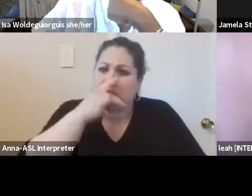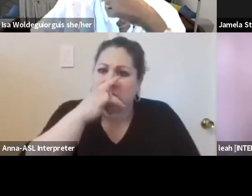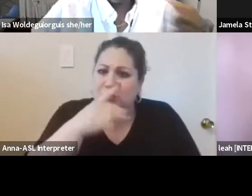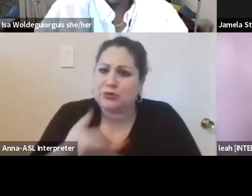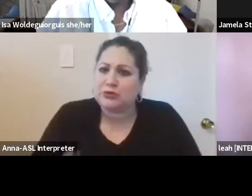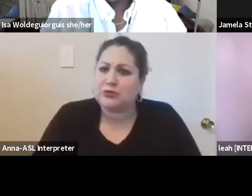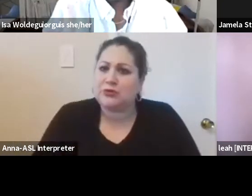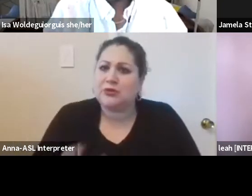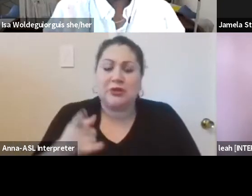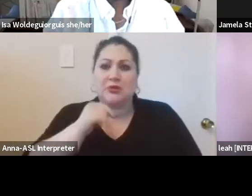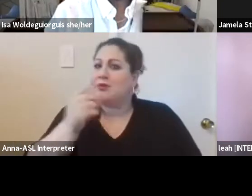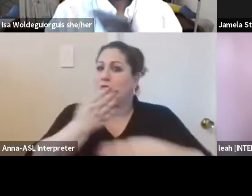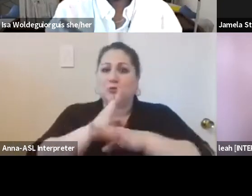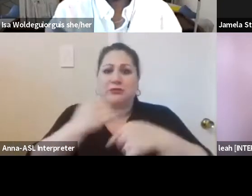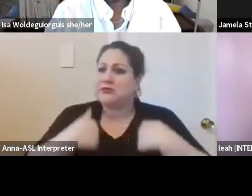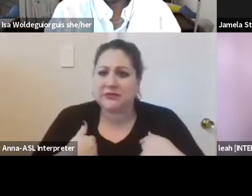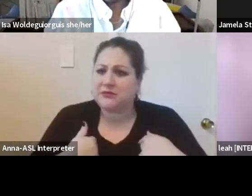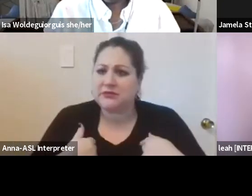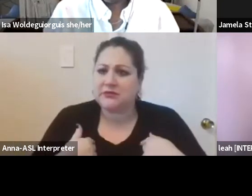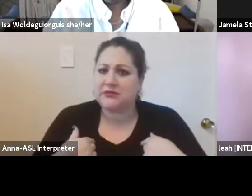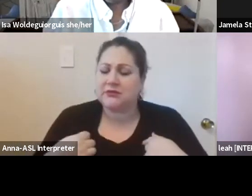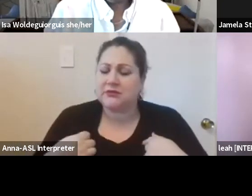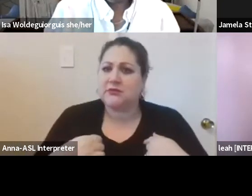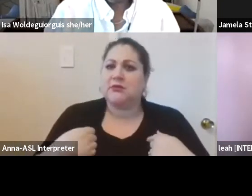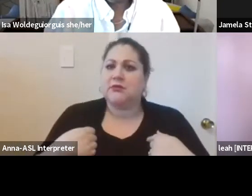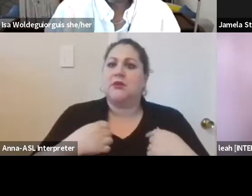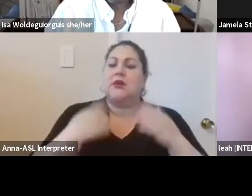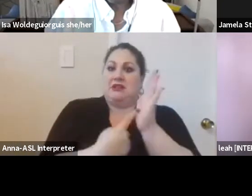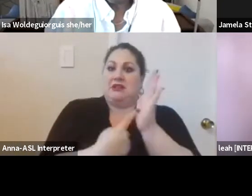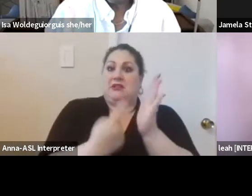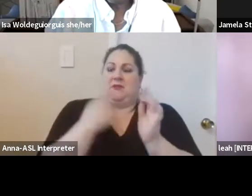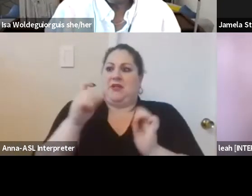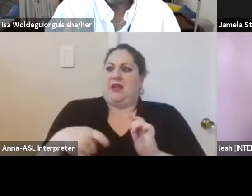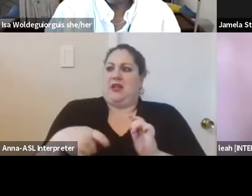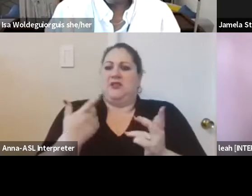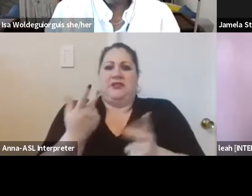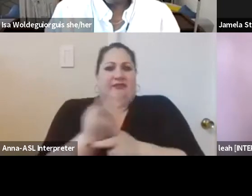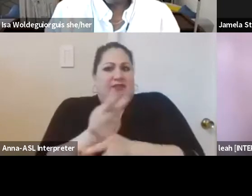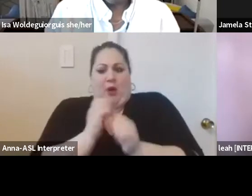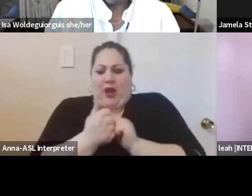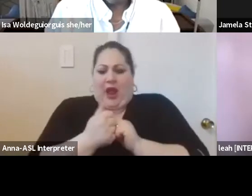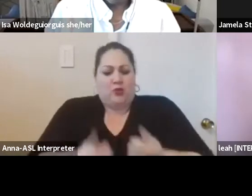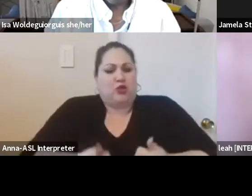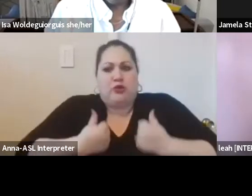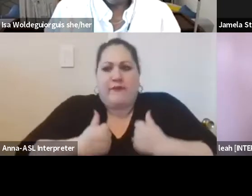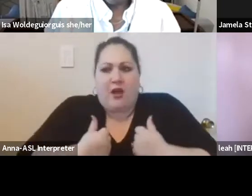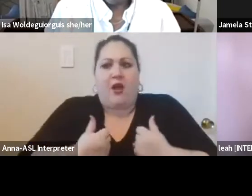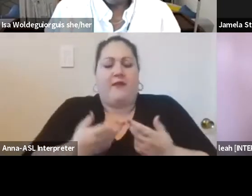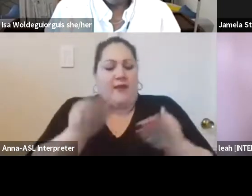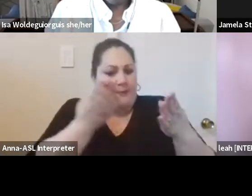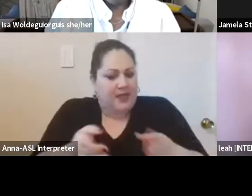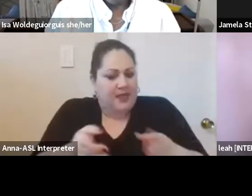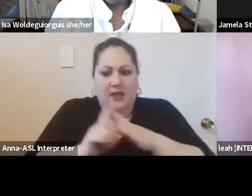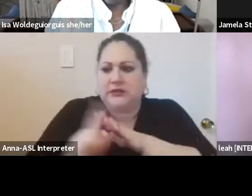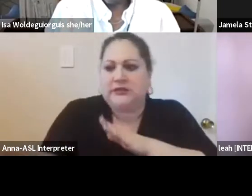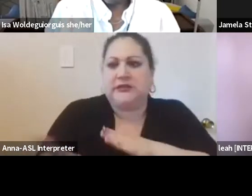not protecting us. Sometimes we have to find our way to survive, plan to escape, break free. Some of us women and